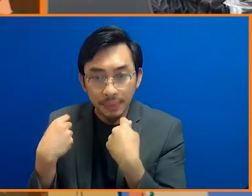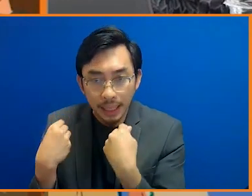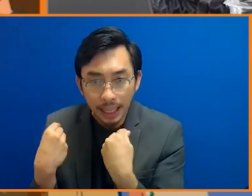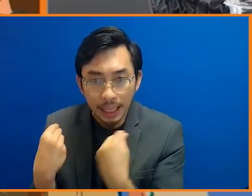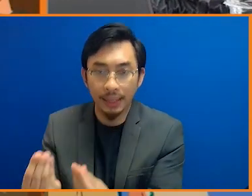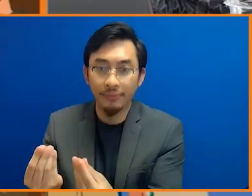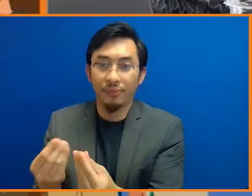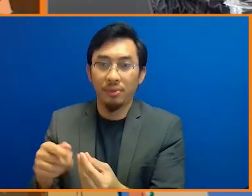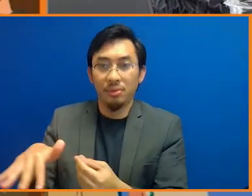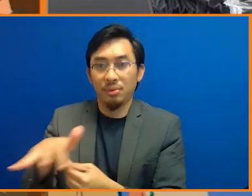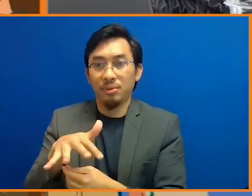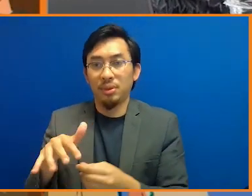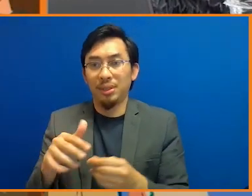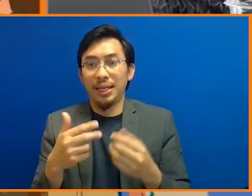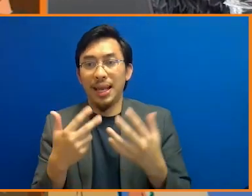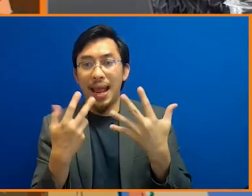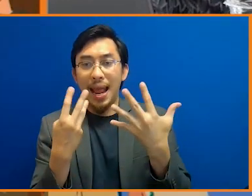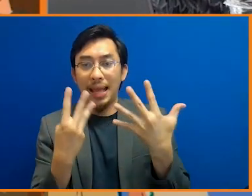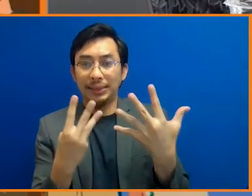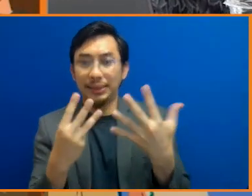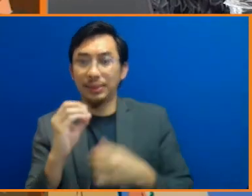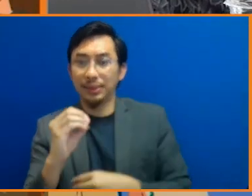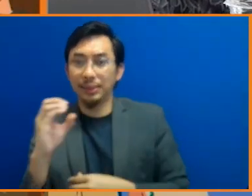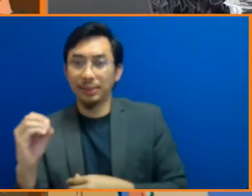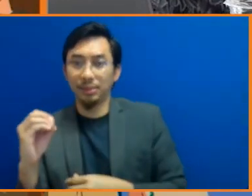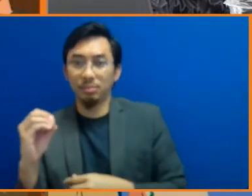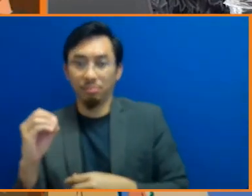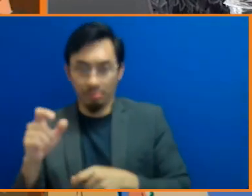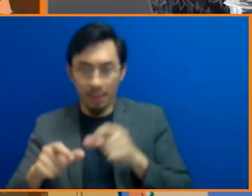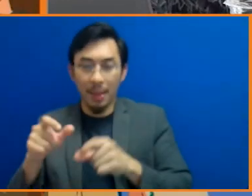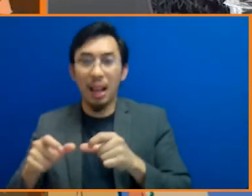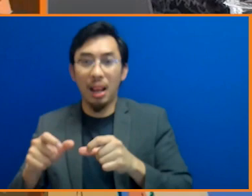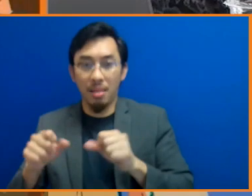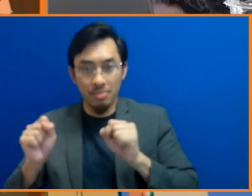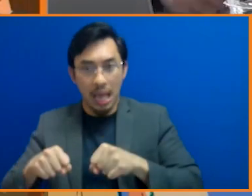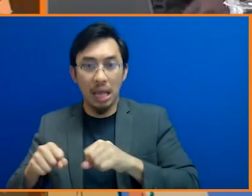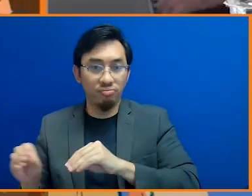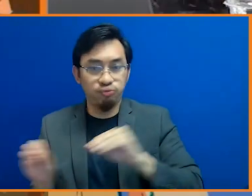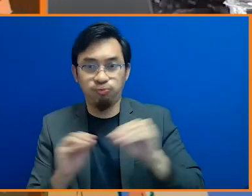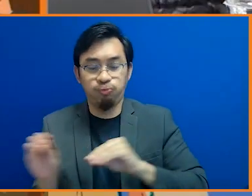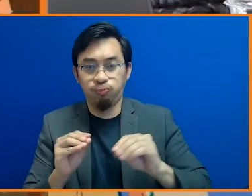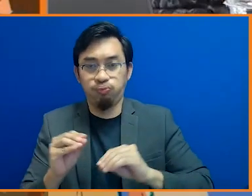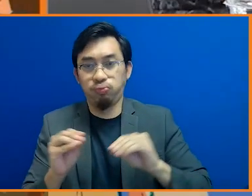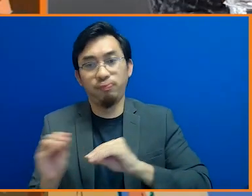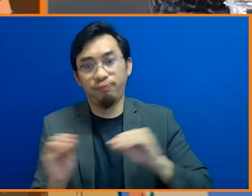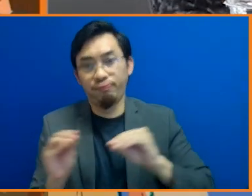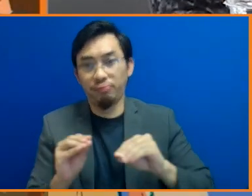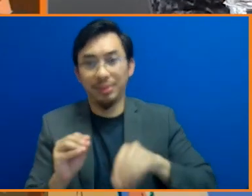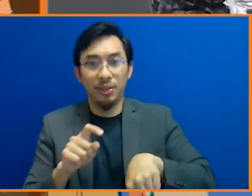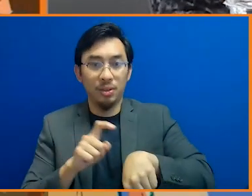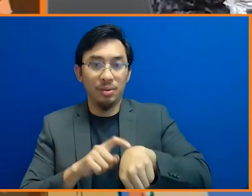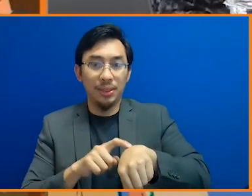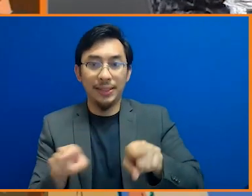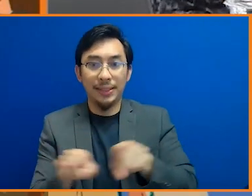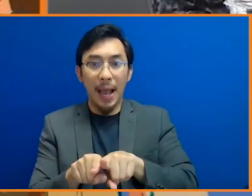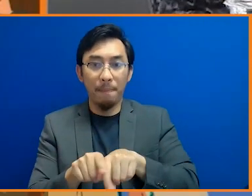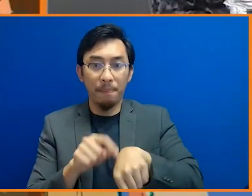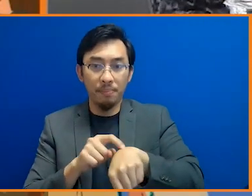facilitate each of them can facilitate about 800 people to evacuate it, at the same